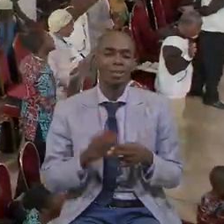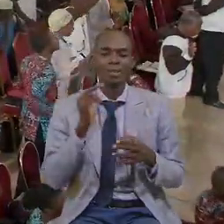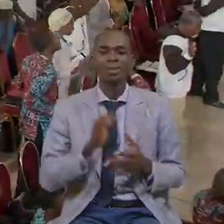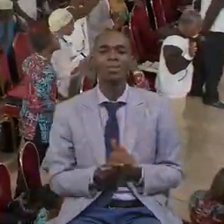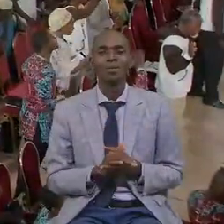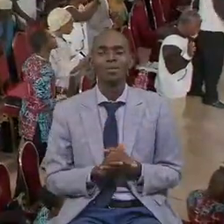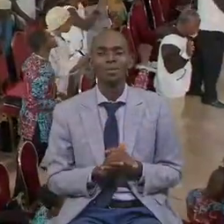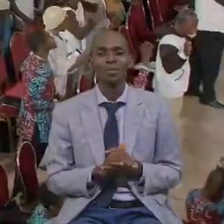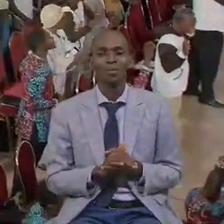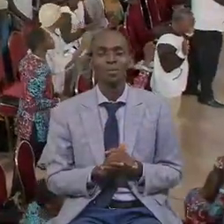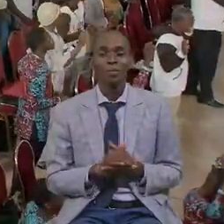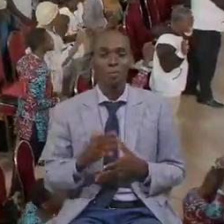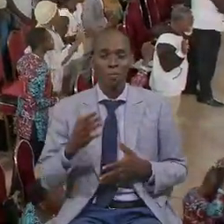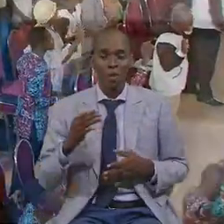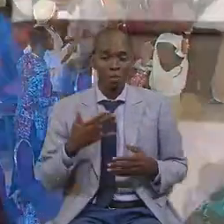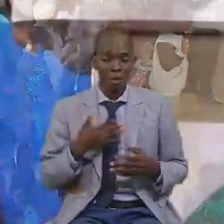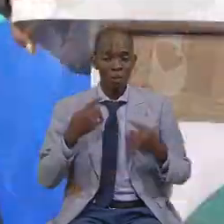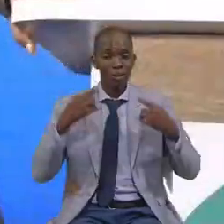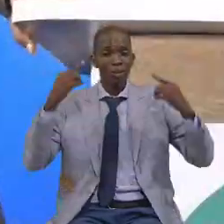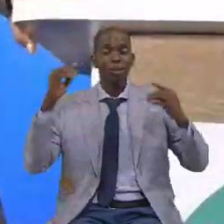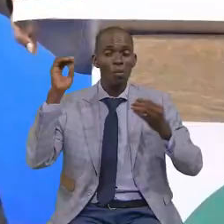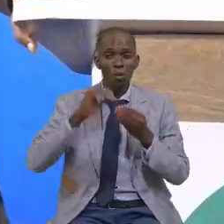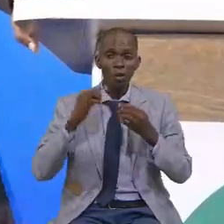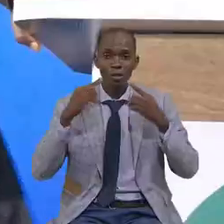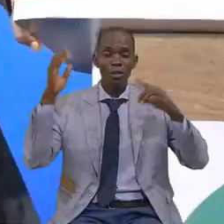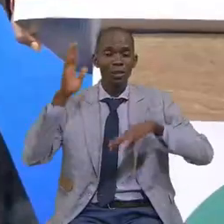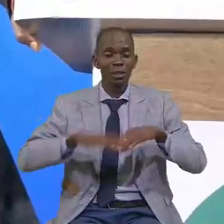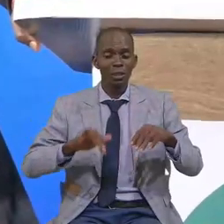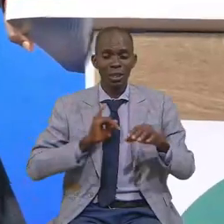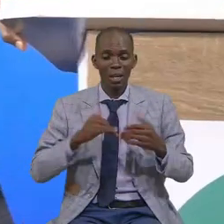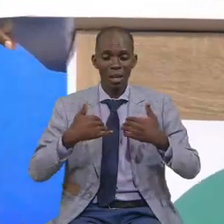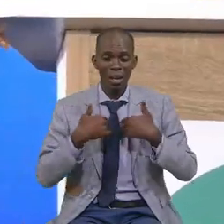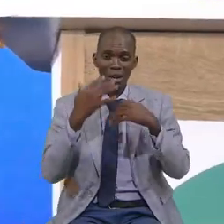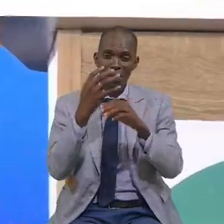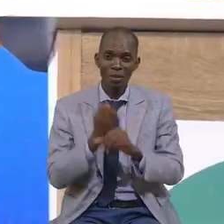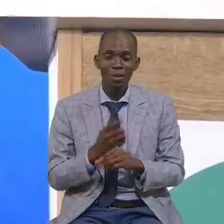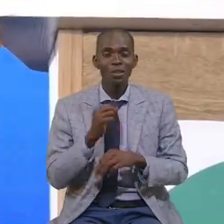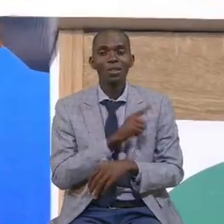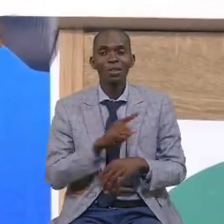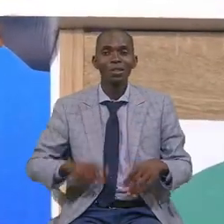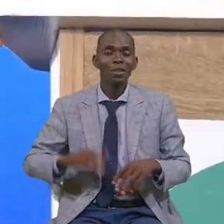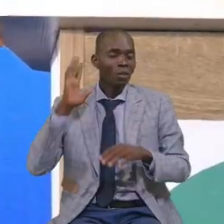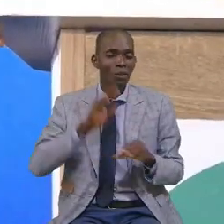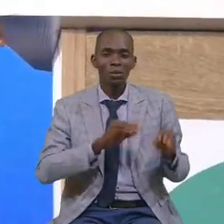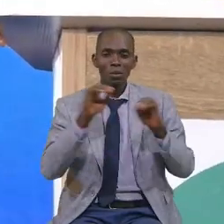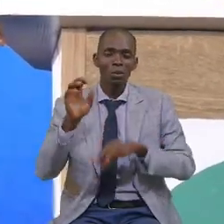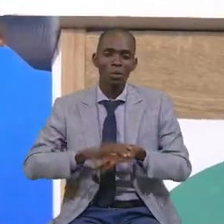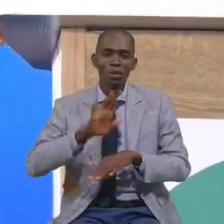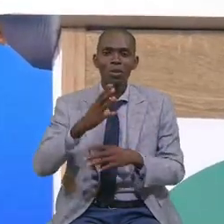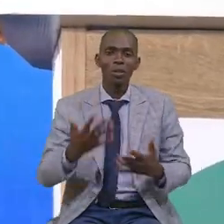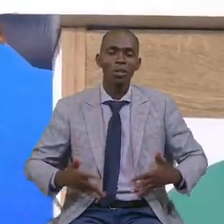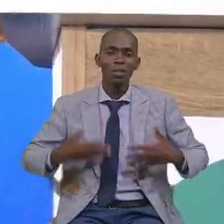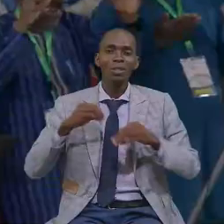And the success, more success than I have got, the Lord put it upon your life